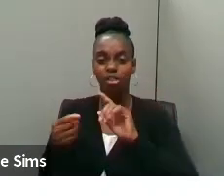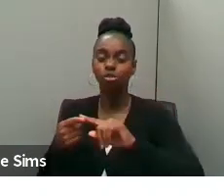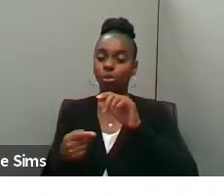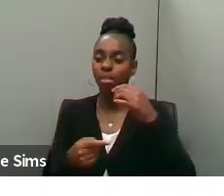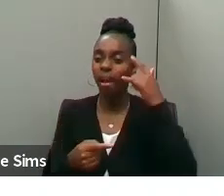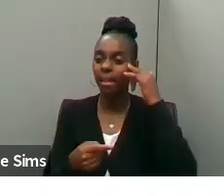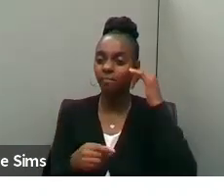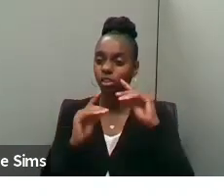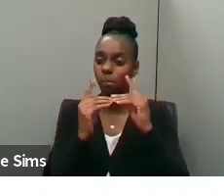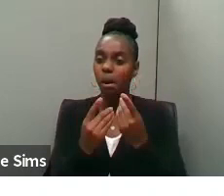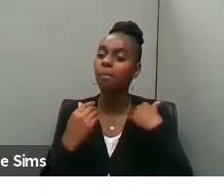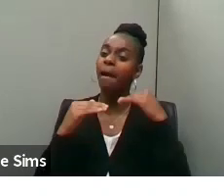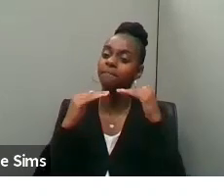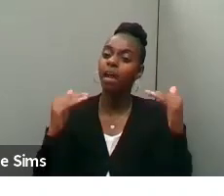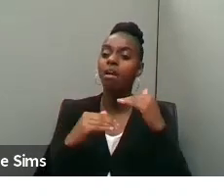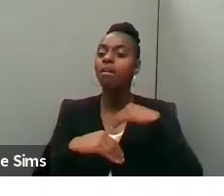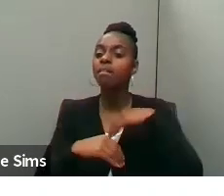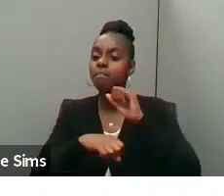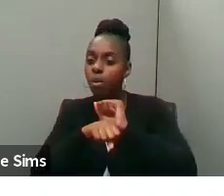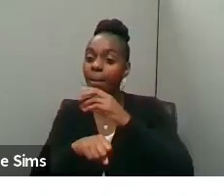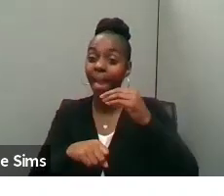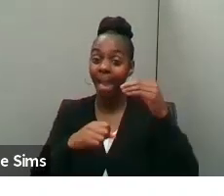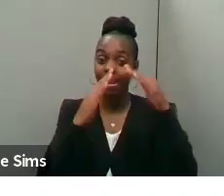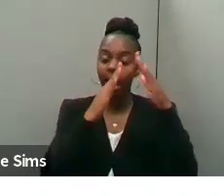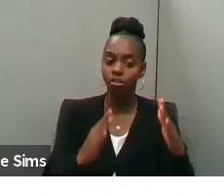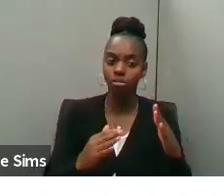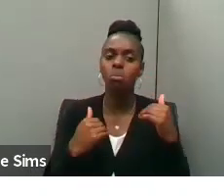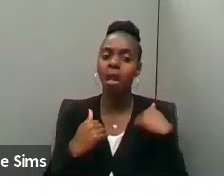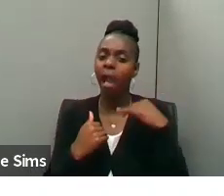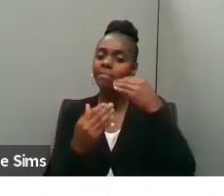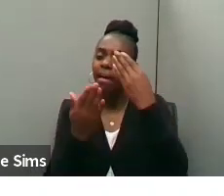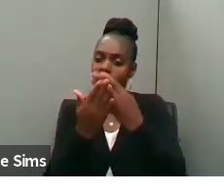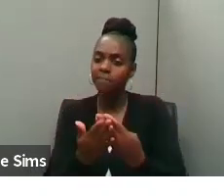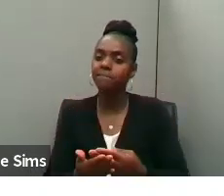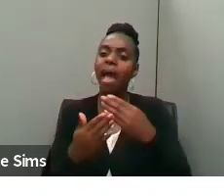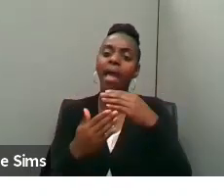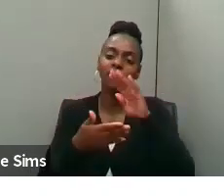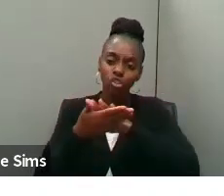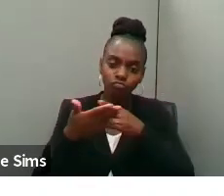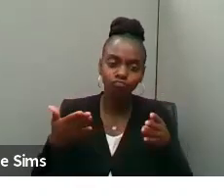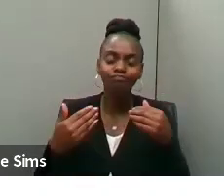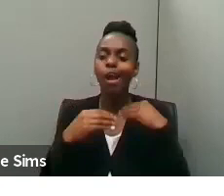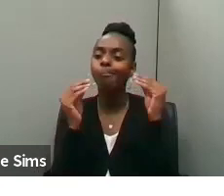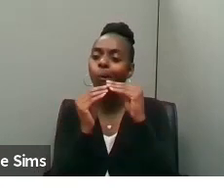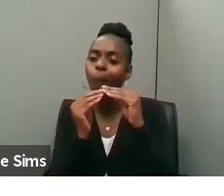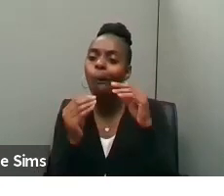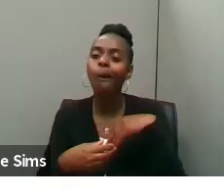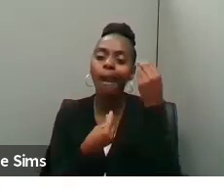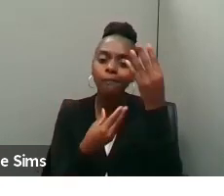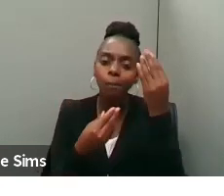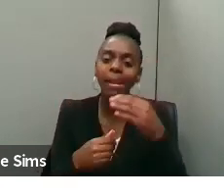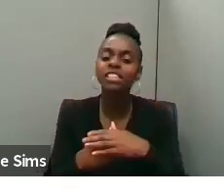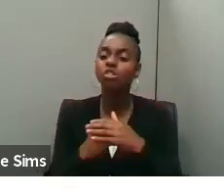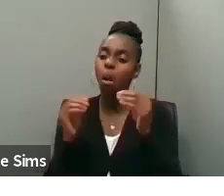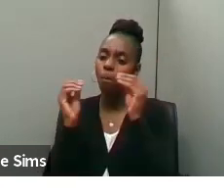California Department of Fair Employment and Housing. There's an EEOC fact sheet, which also has more information on the topics we